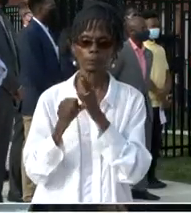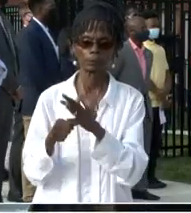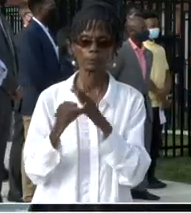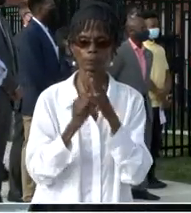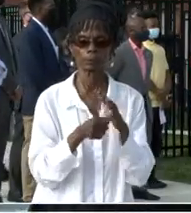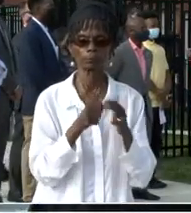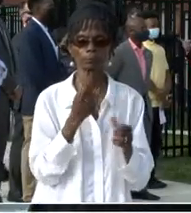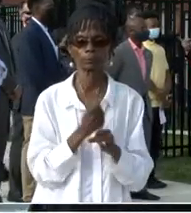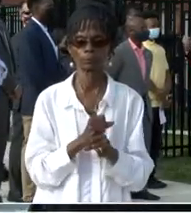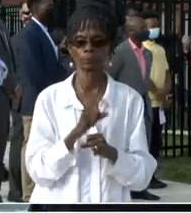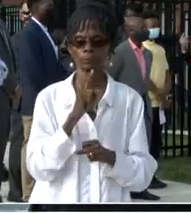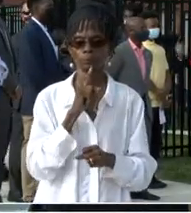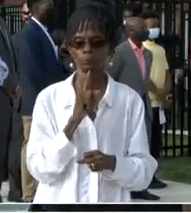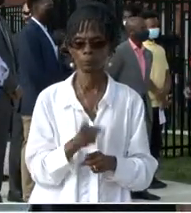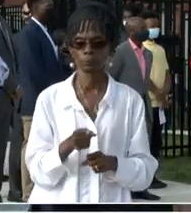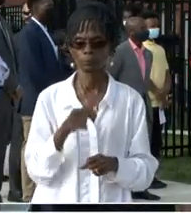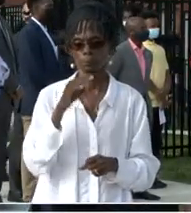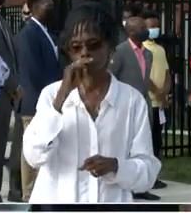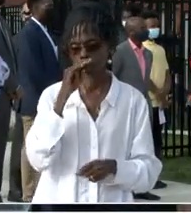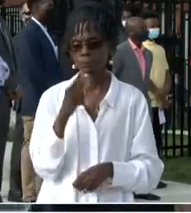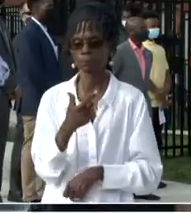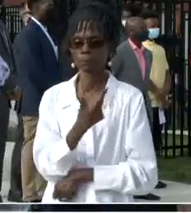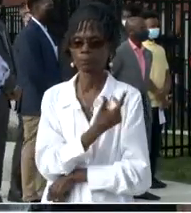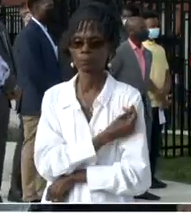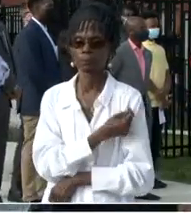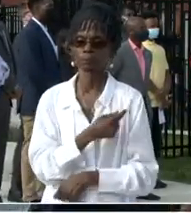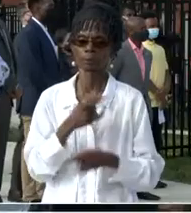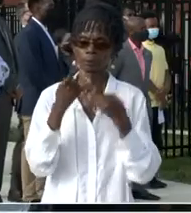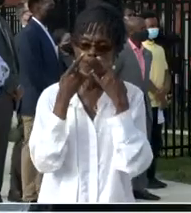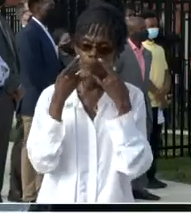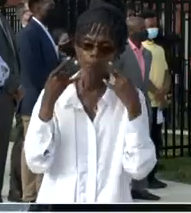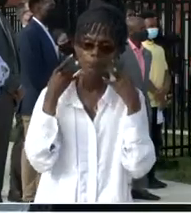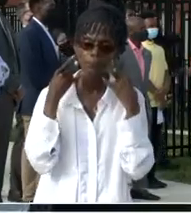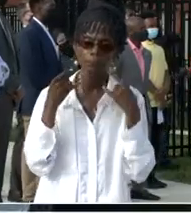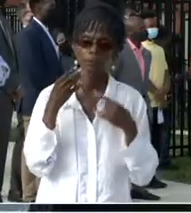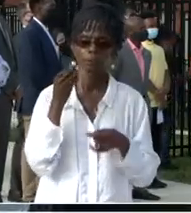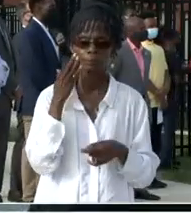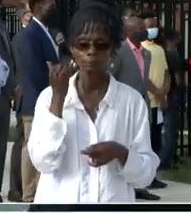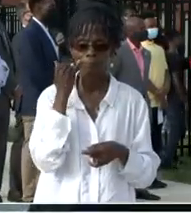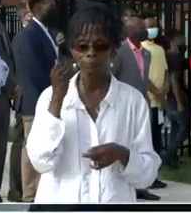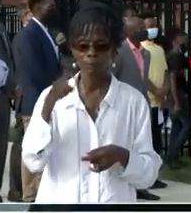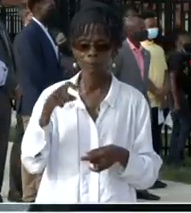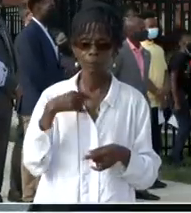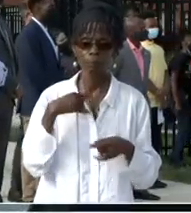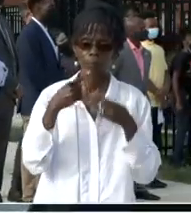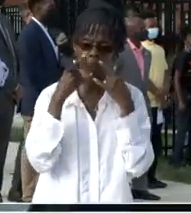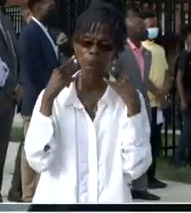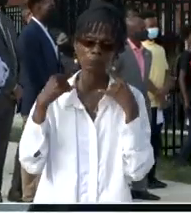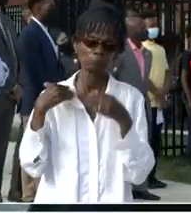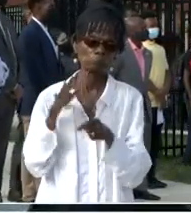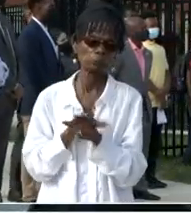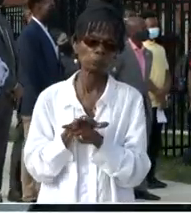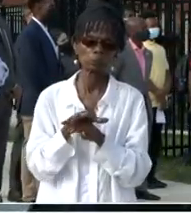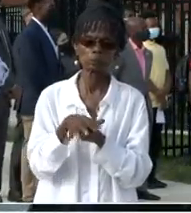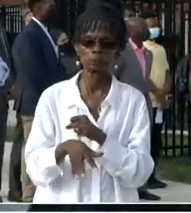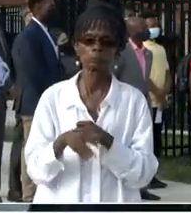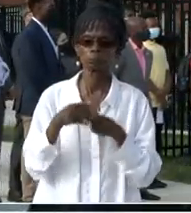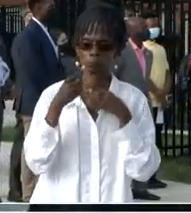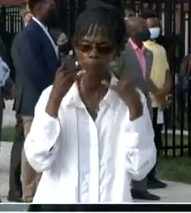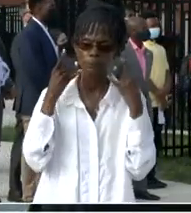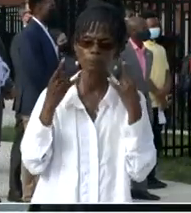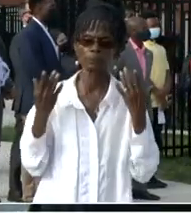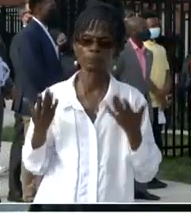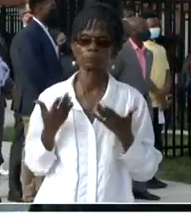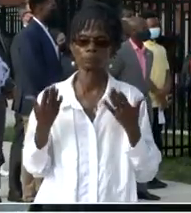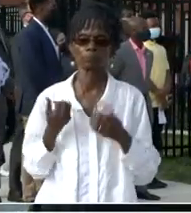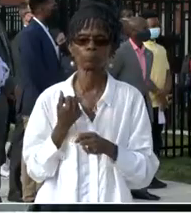ones immunized, that everyone is wearing a mask. If you need a mask, I have one to give you, and that we're doing everything possible to make this day